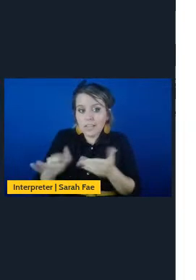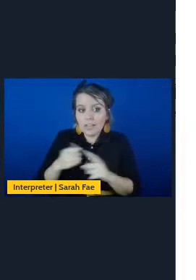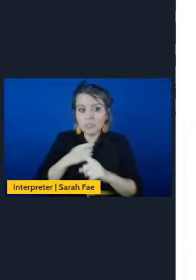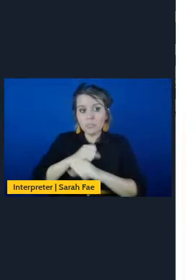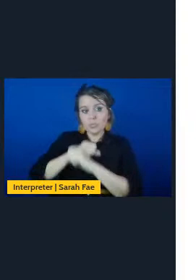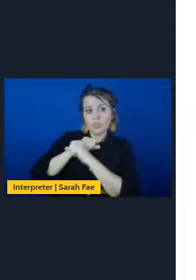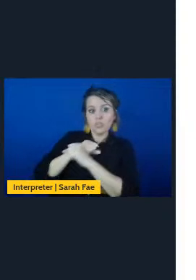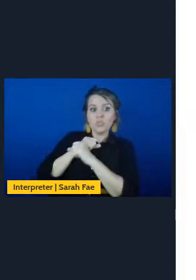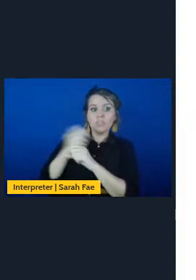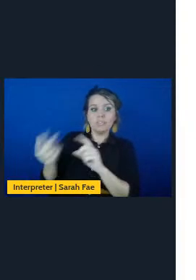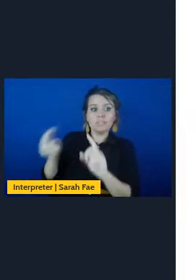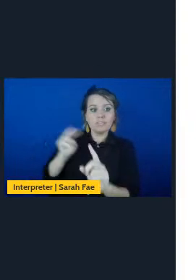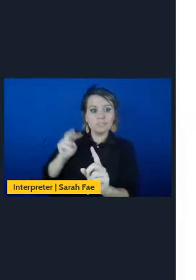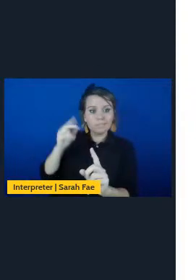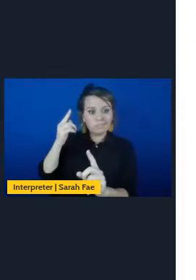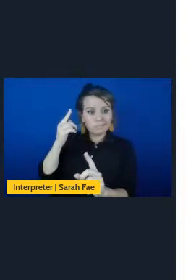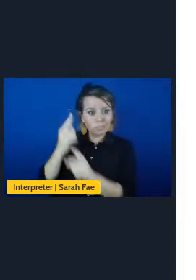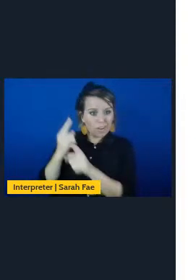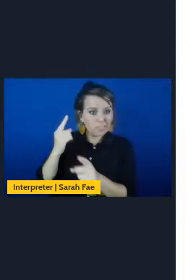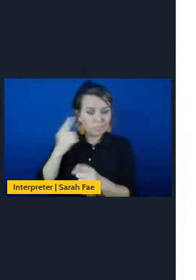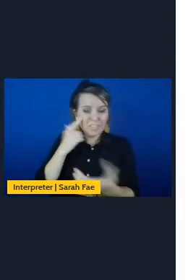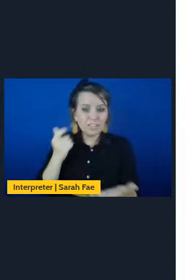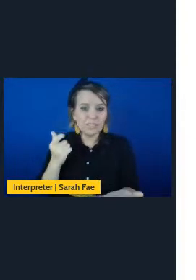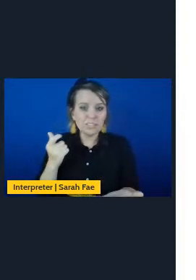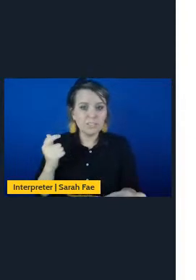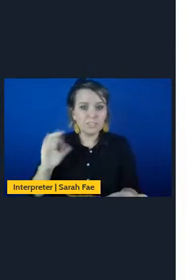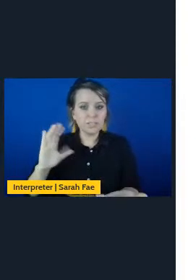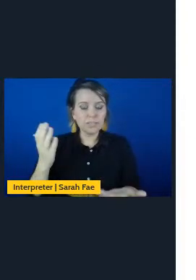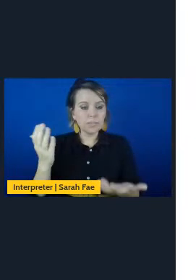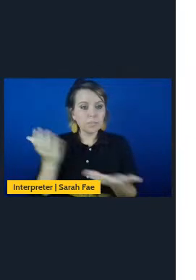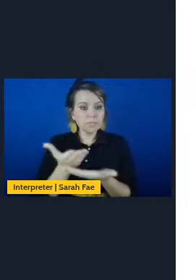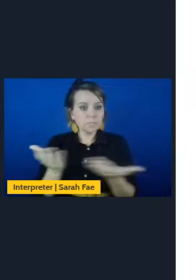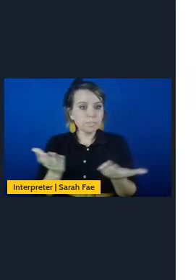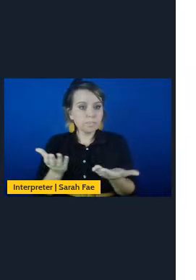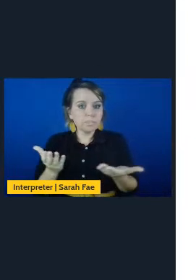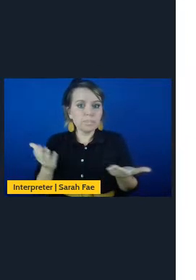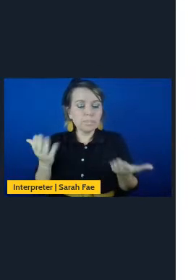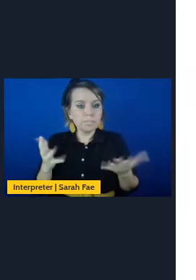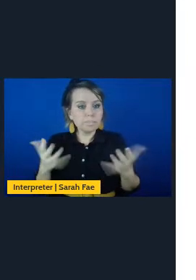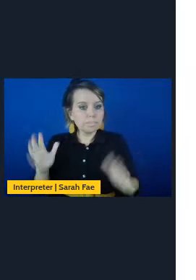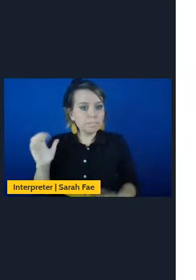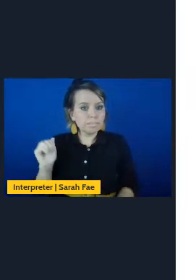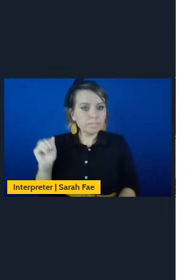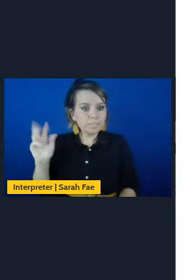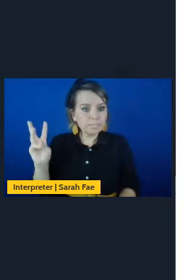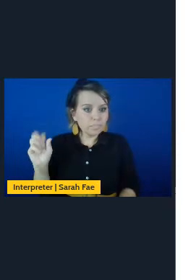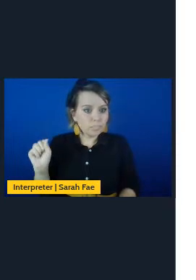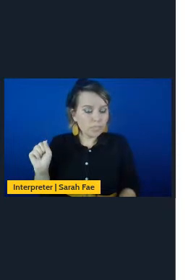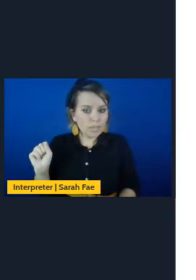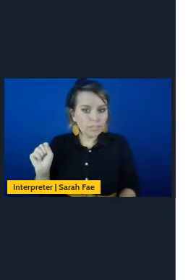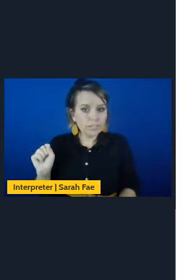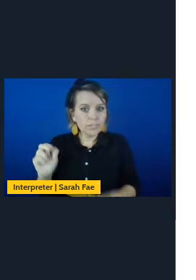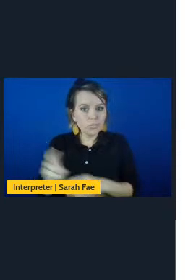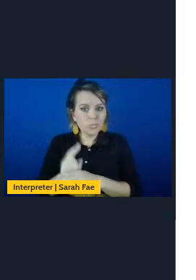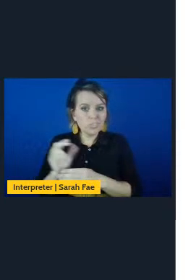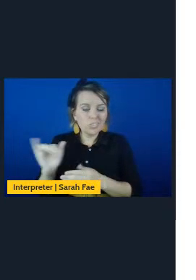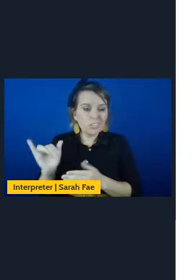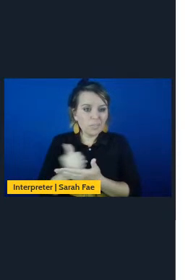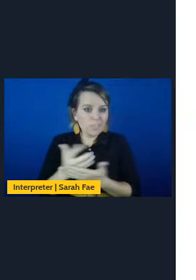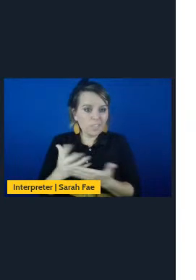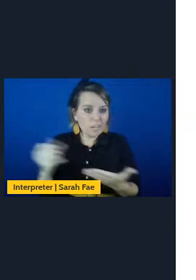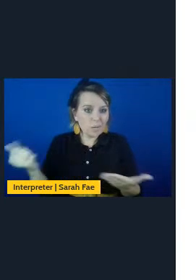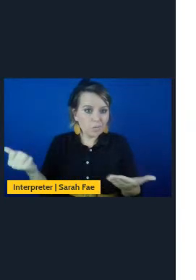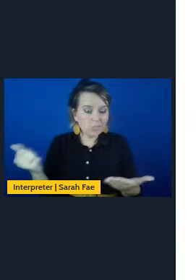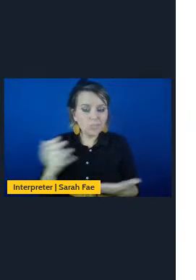standpoint, because since this is already in AWS, it uses IAM permissions like everything else,